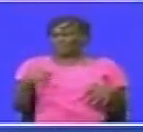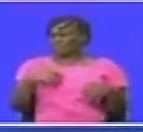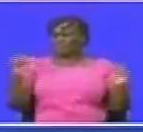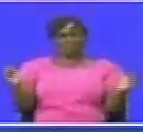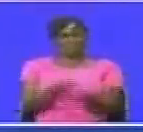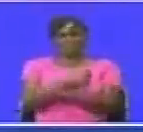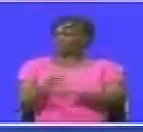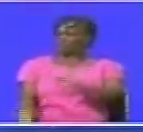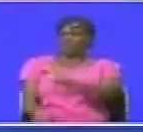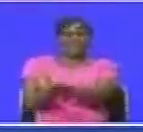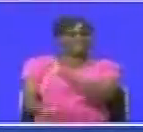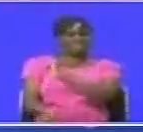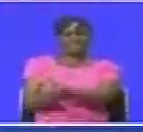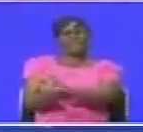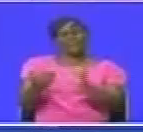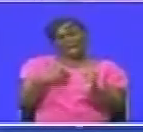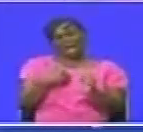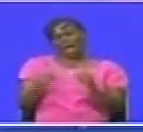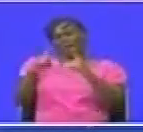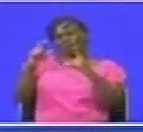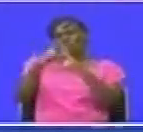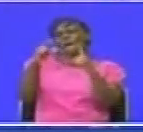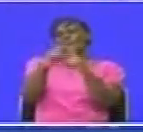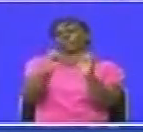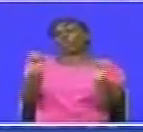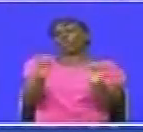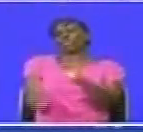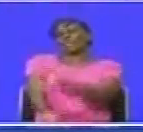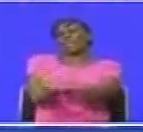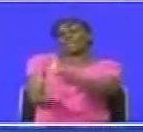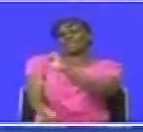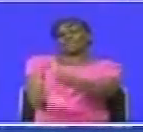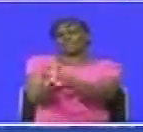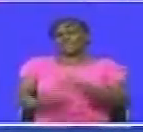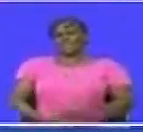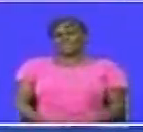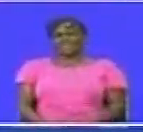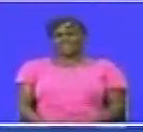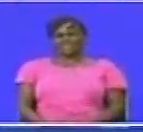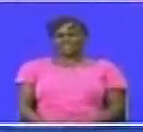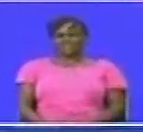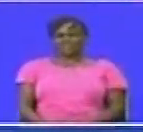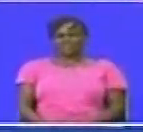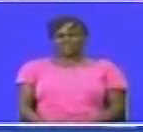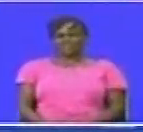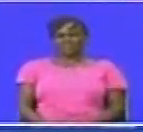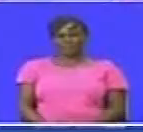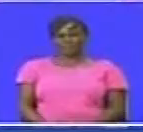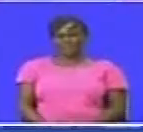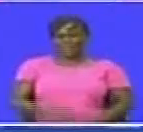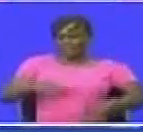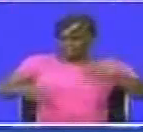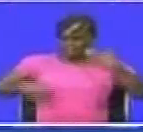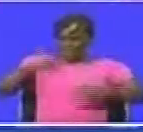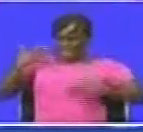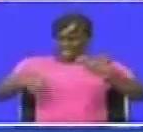you can't use words to express what joy you feel right now. There can only be one champion, and it is Kenya! Players are